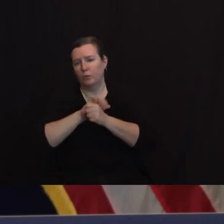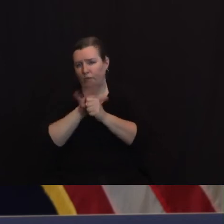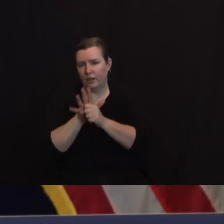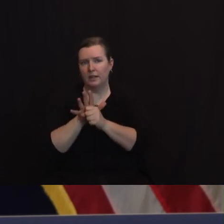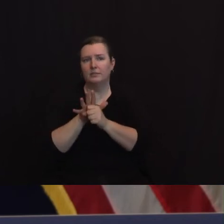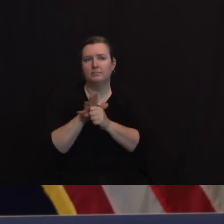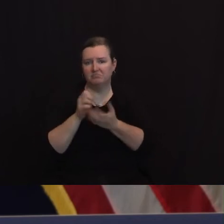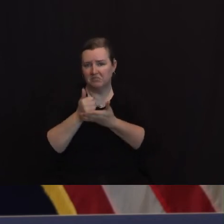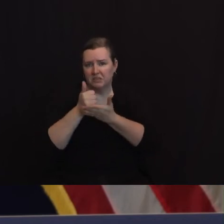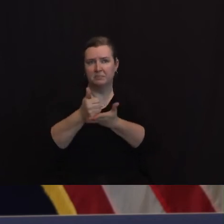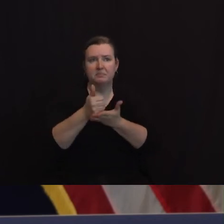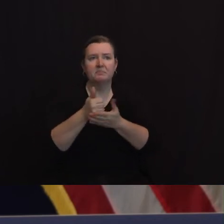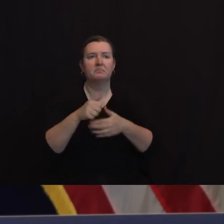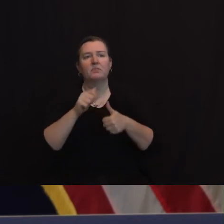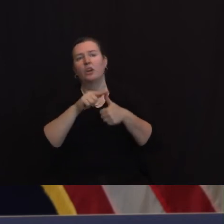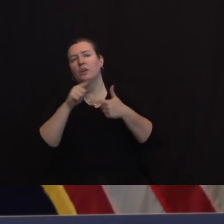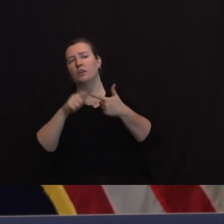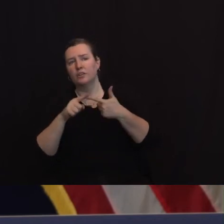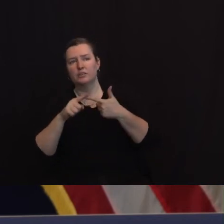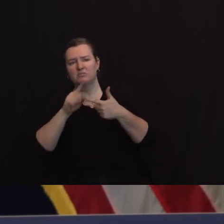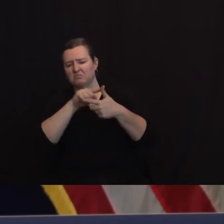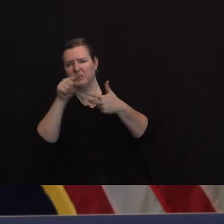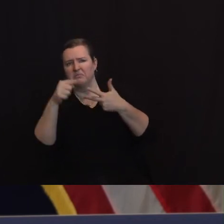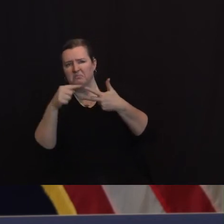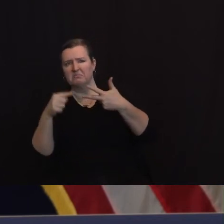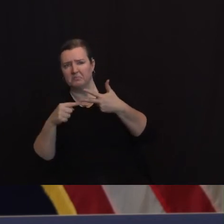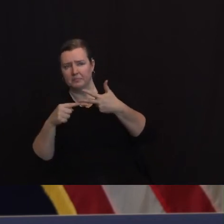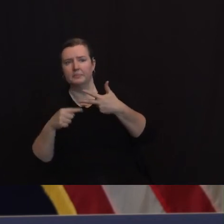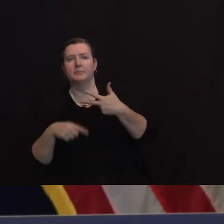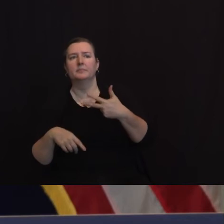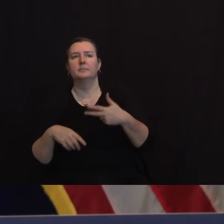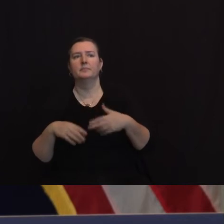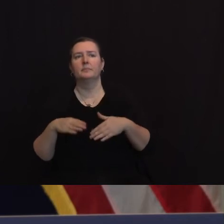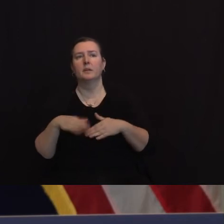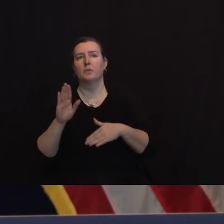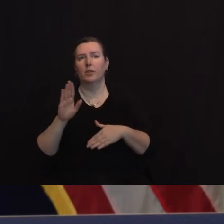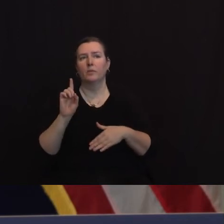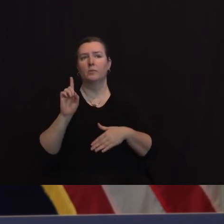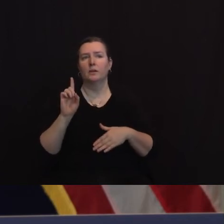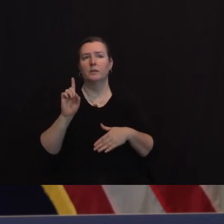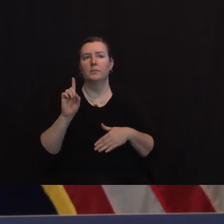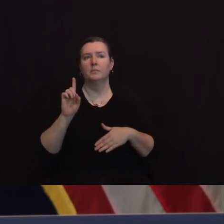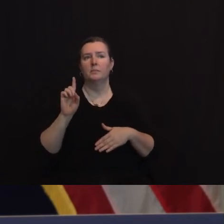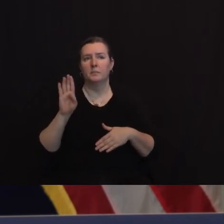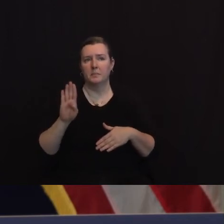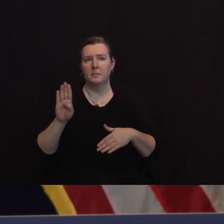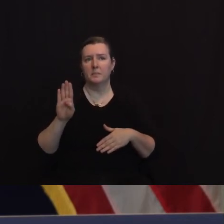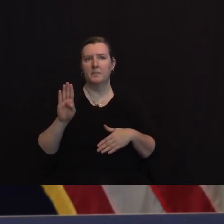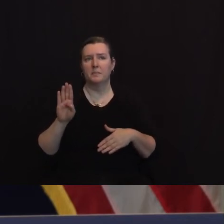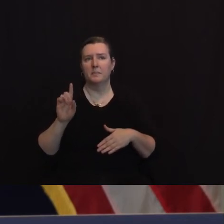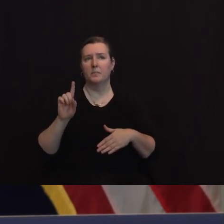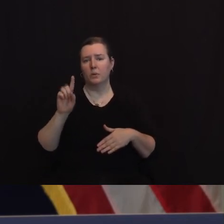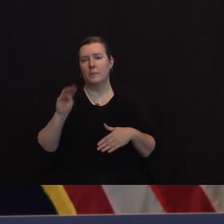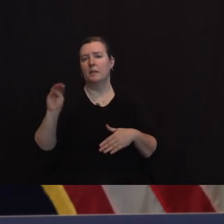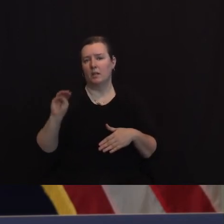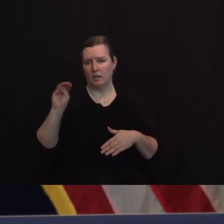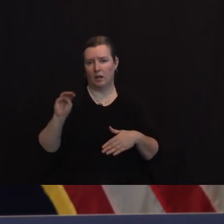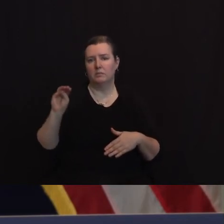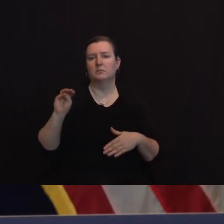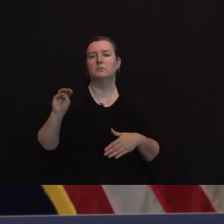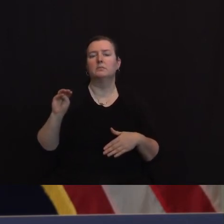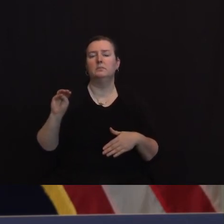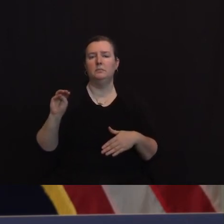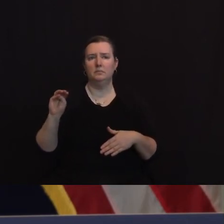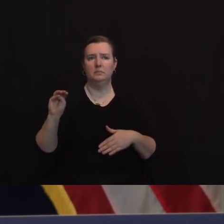billion in federal funding was made available to our institutions over the course of this pandemic. And through this funding,